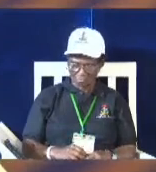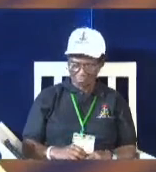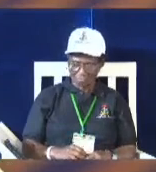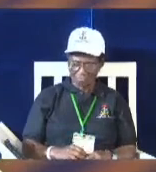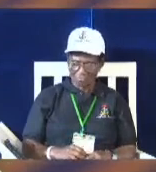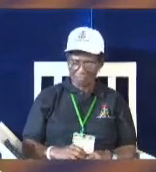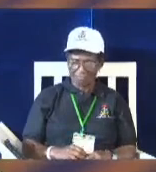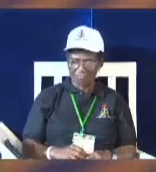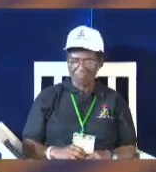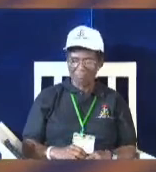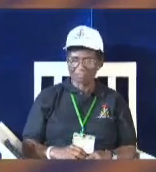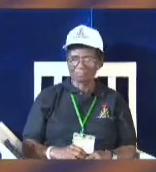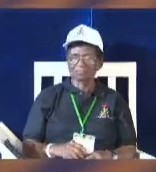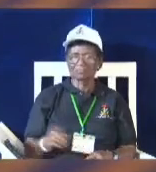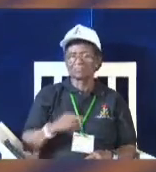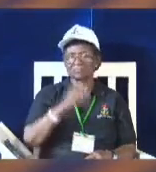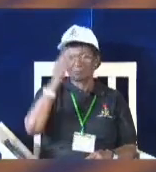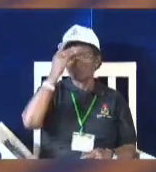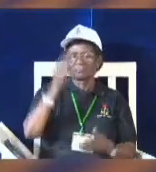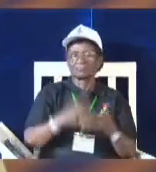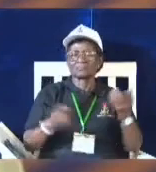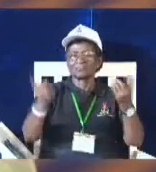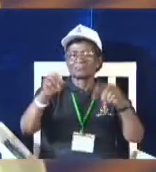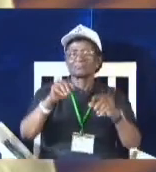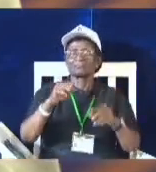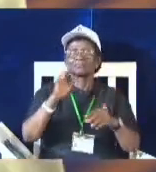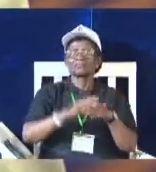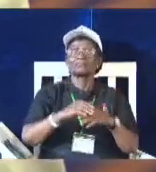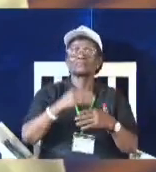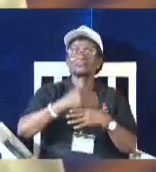You know what happened on Mount Carmel?